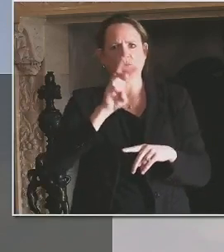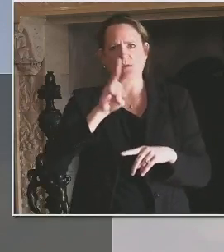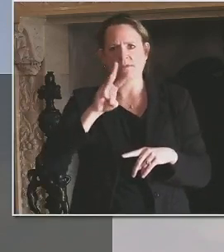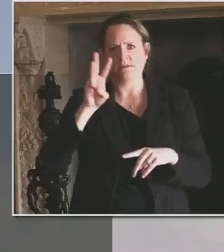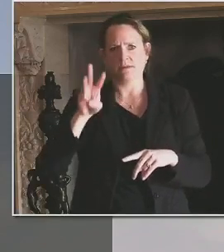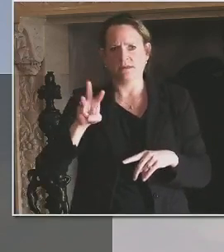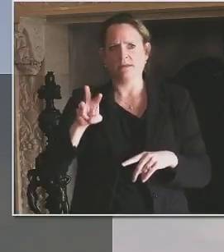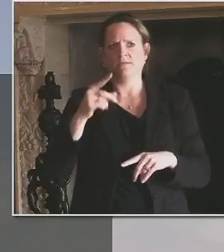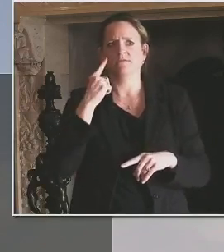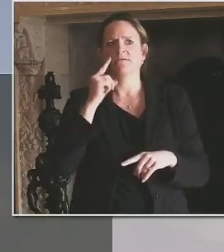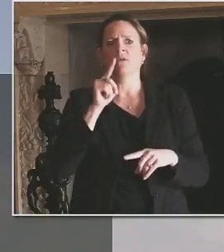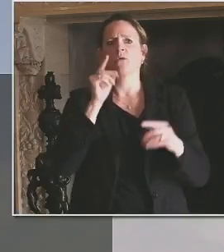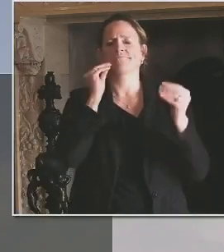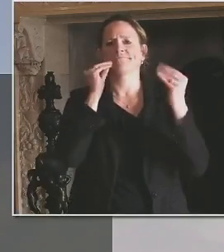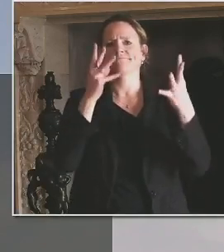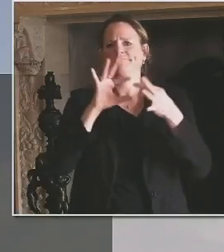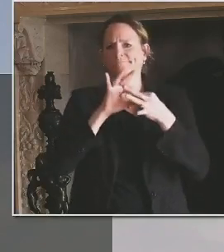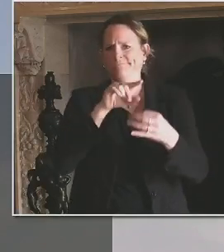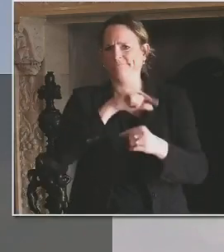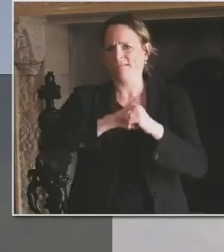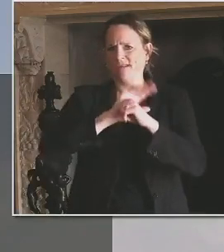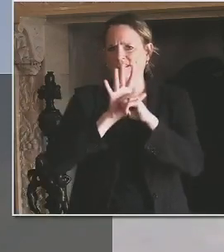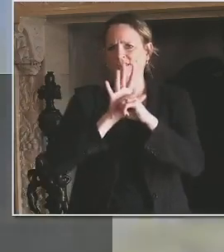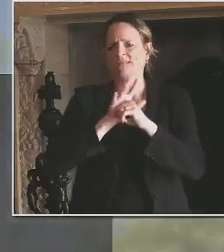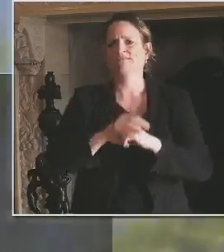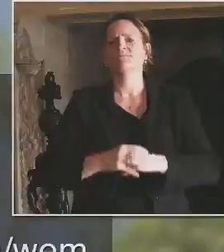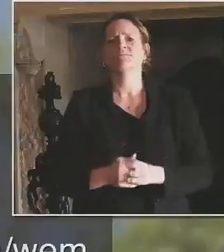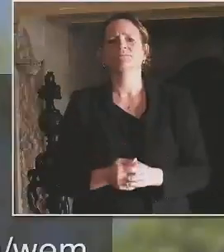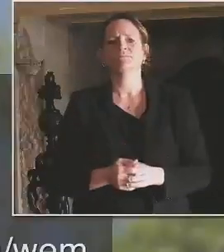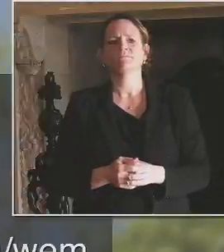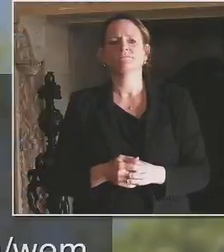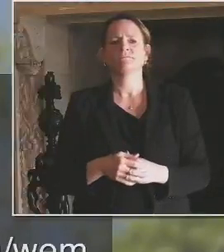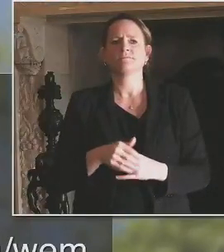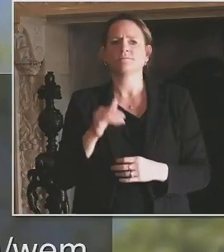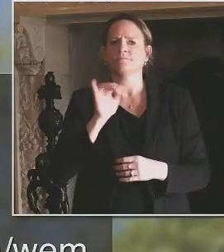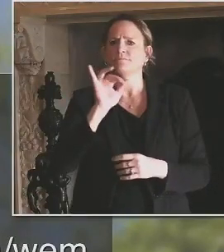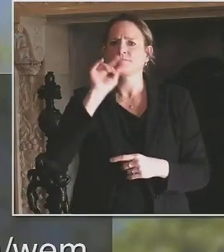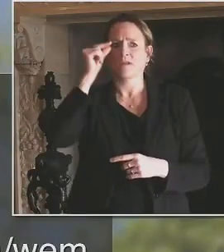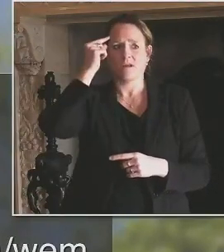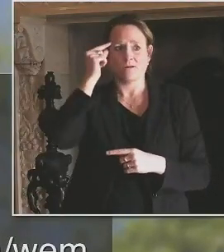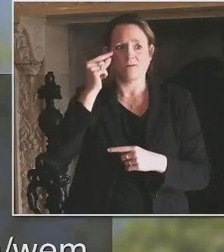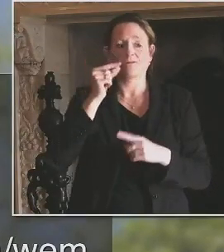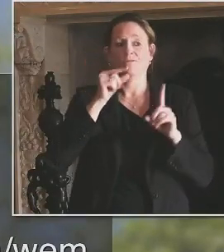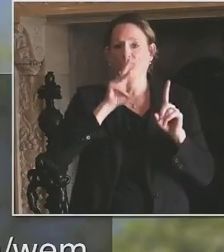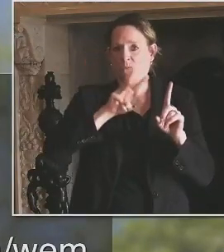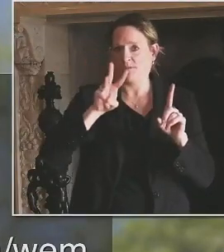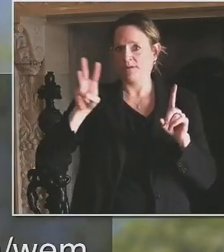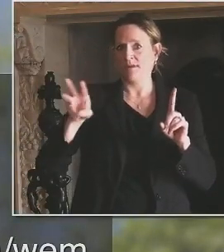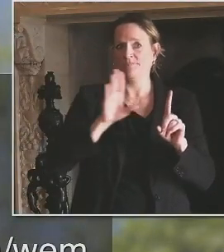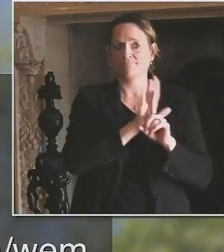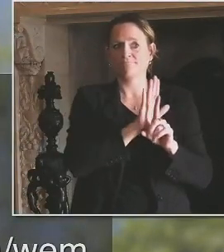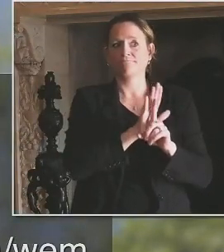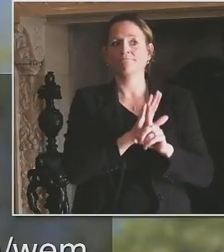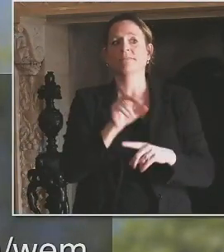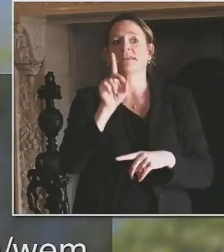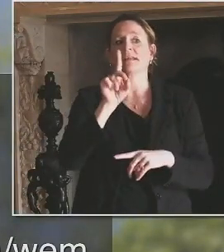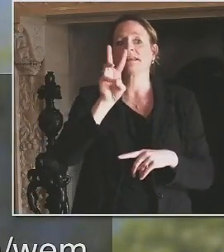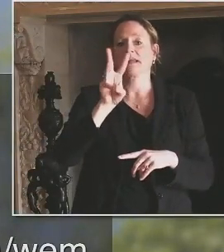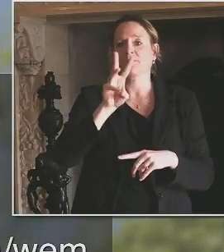and for guidance. Additional information can be found on the websites of the Governor, the Department of Workforce Development, the Department of